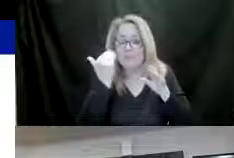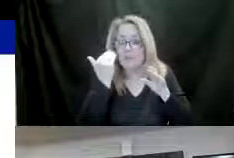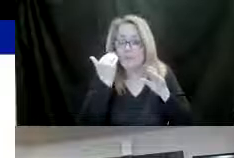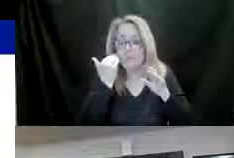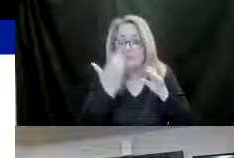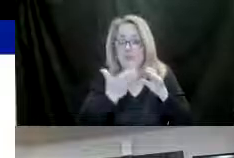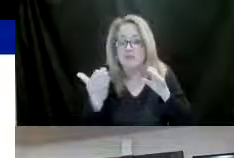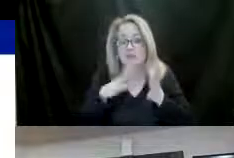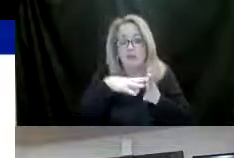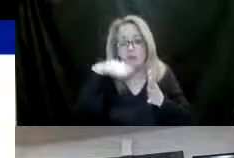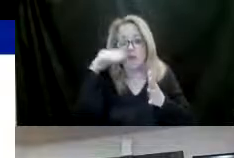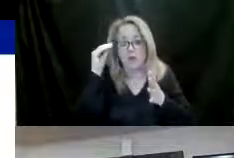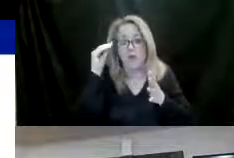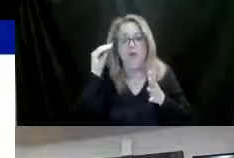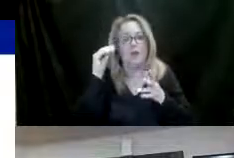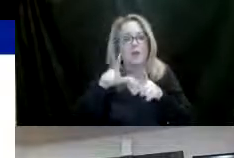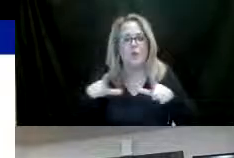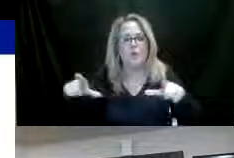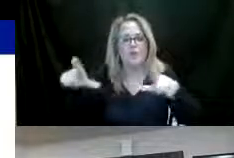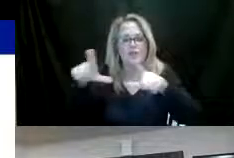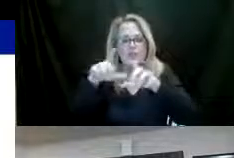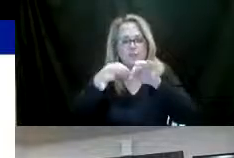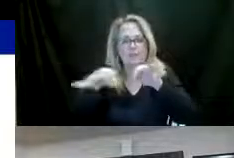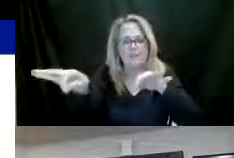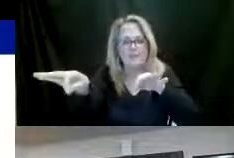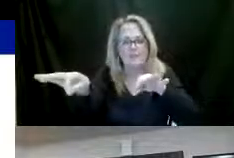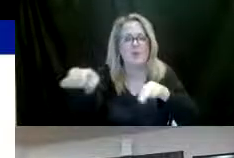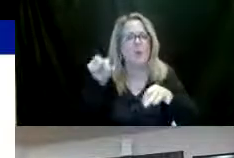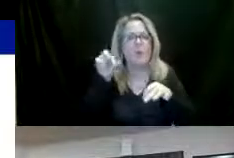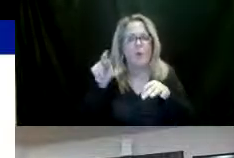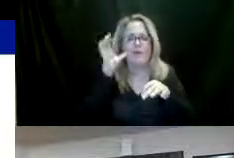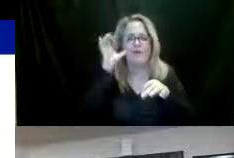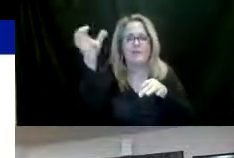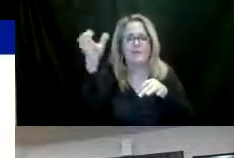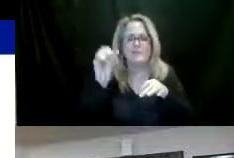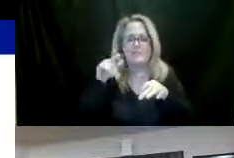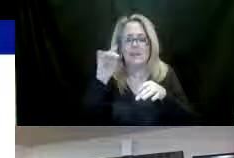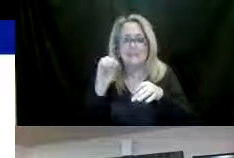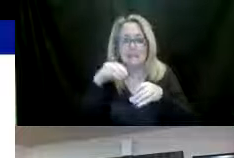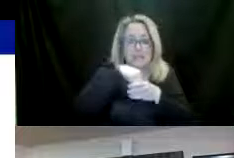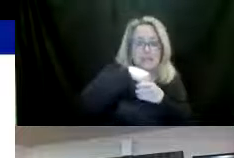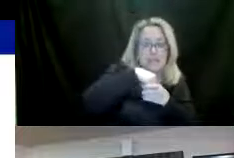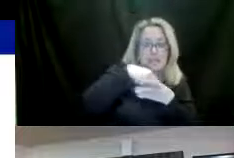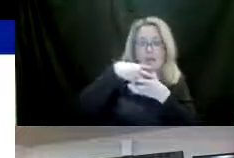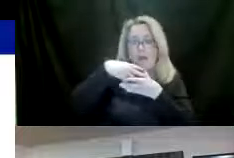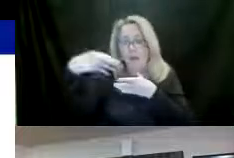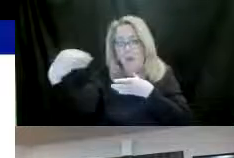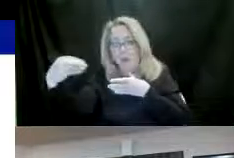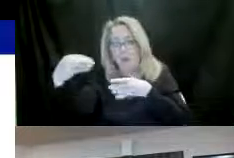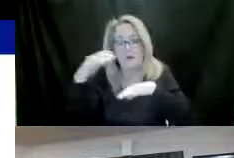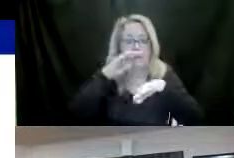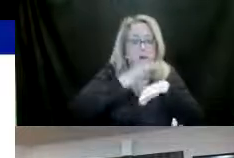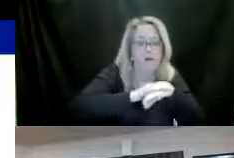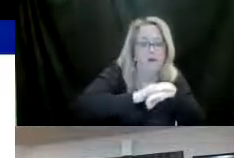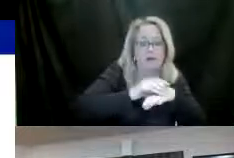they learn location phrases or concepts like spatial concepts: in, out, on, off, up,